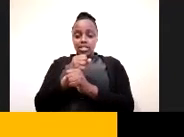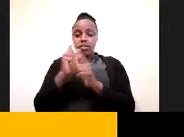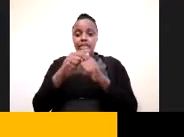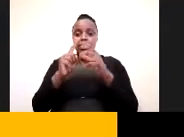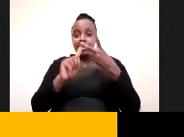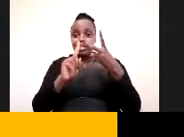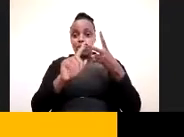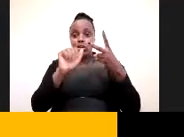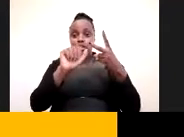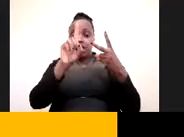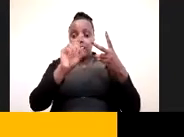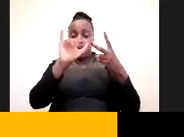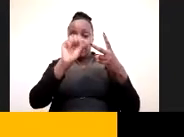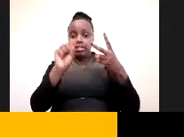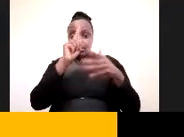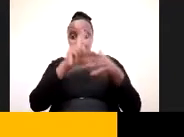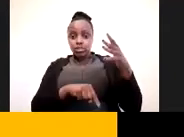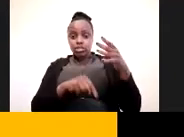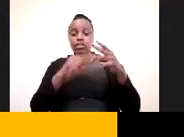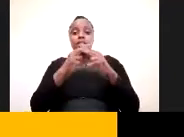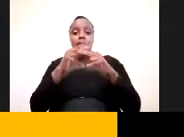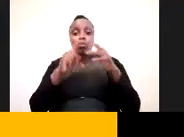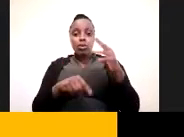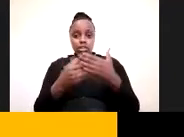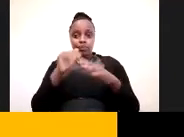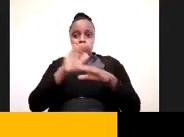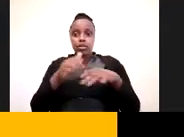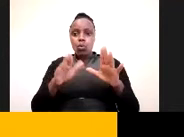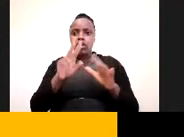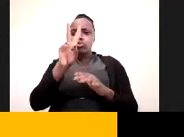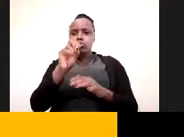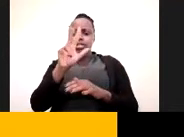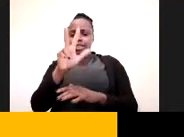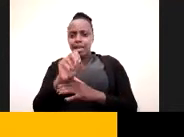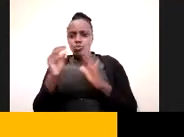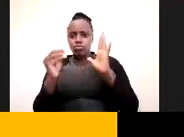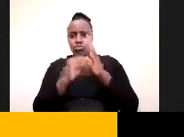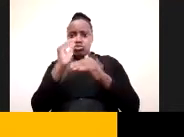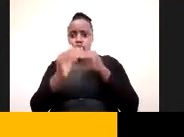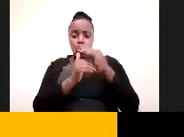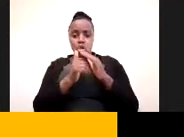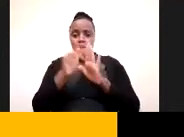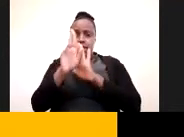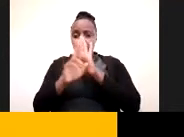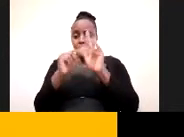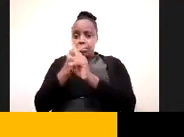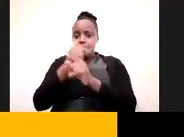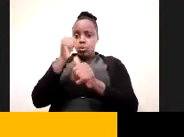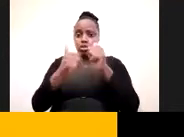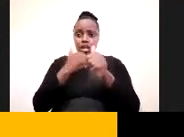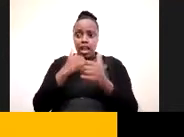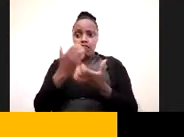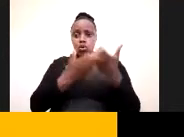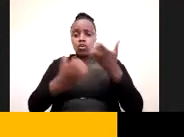can move to the next one, is what we call on the way to 2030. So we will put in place all the measures to stimulate conversion